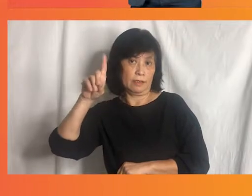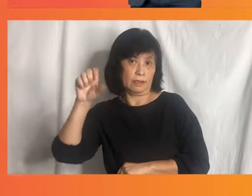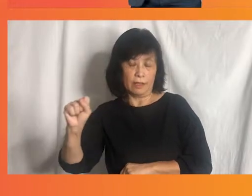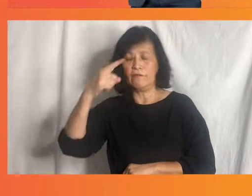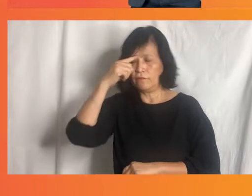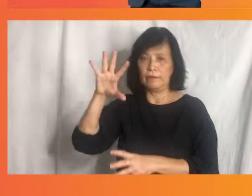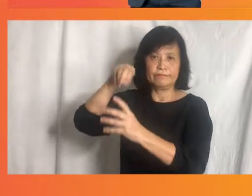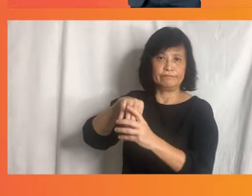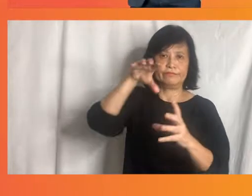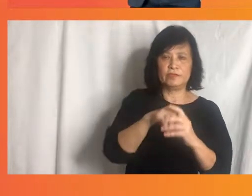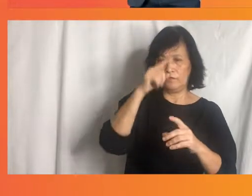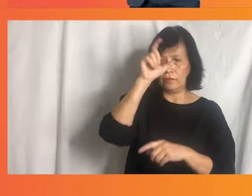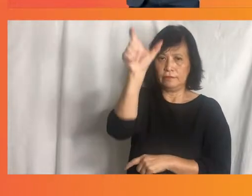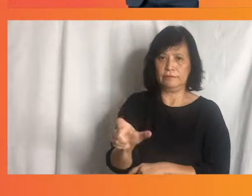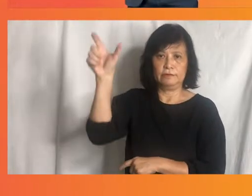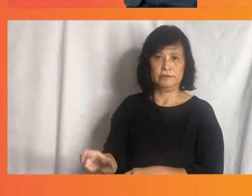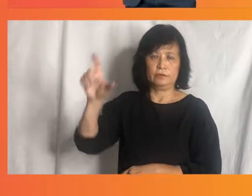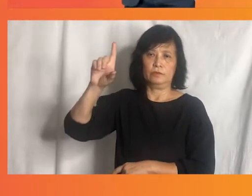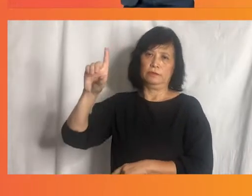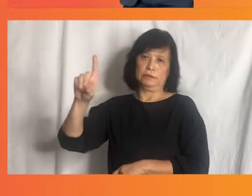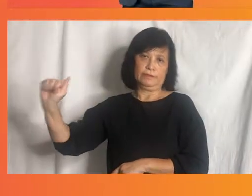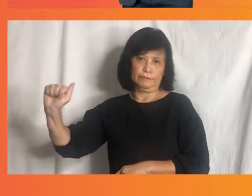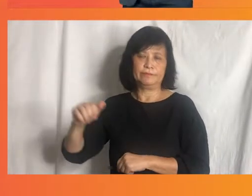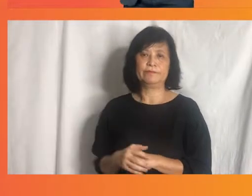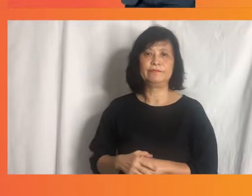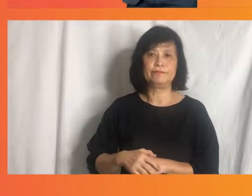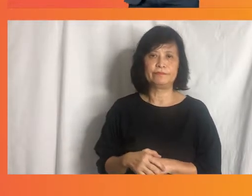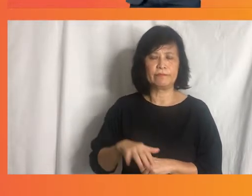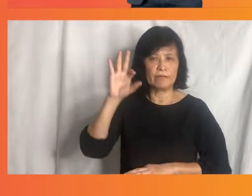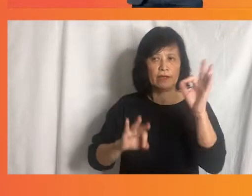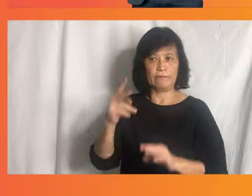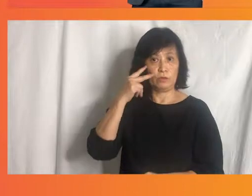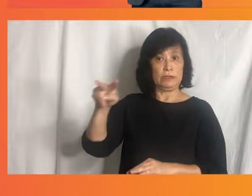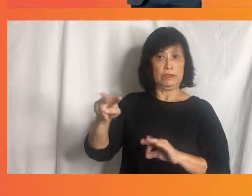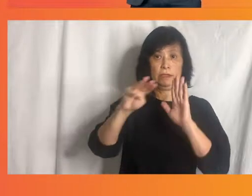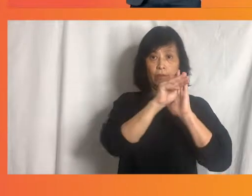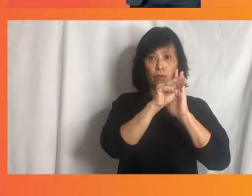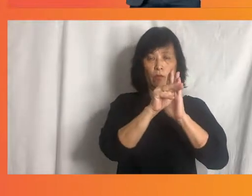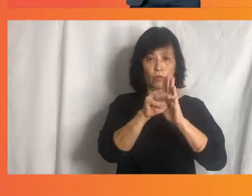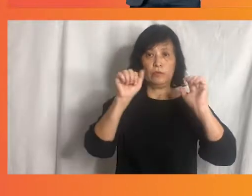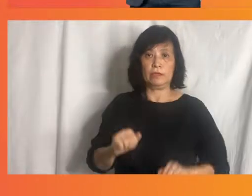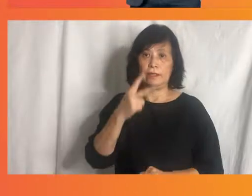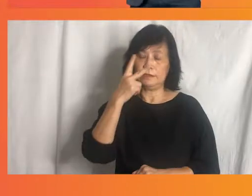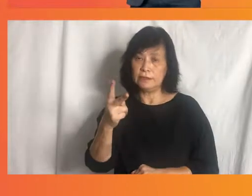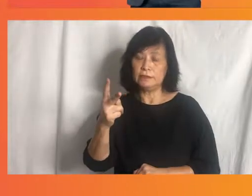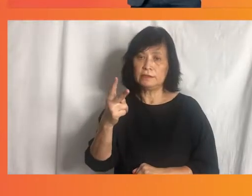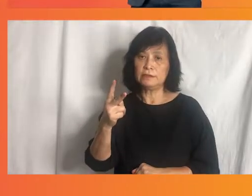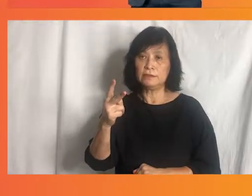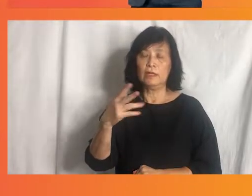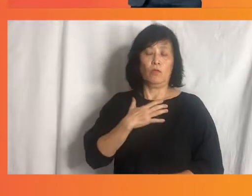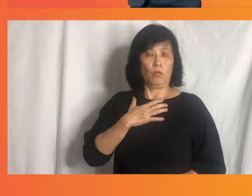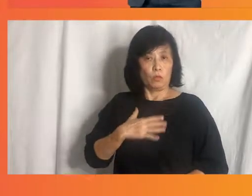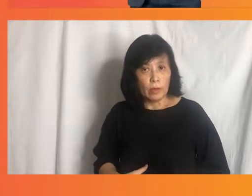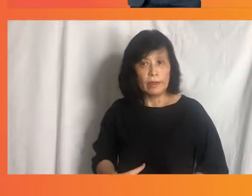individuals with disability. Now, if we look at the model, we can see that intention is the